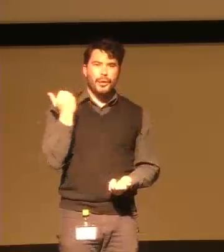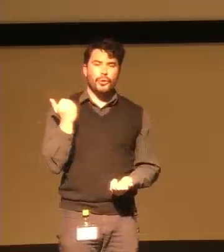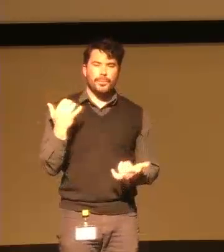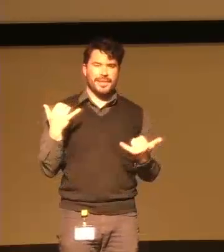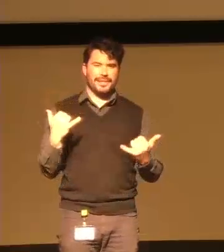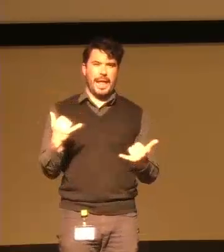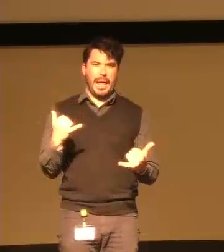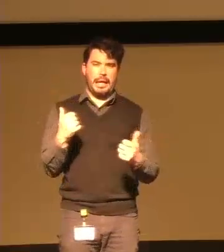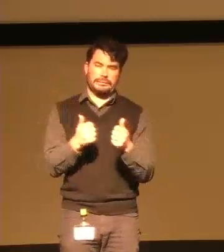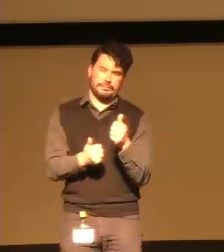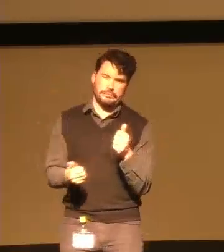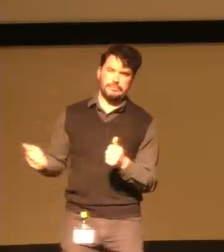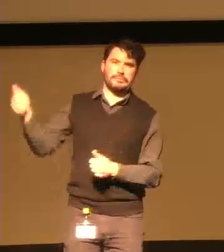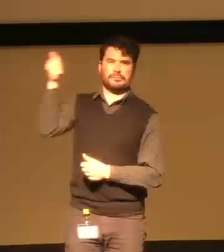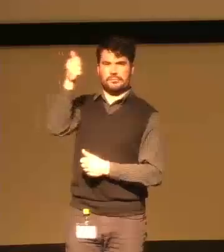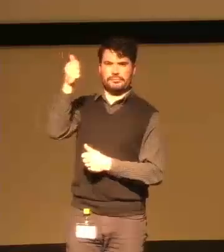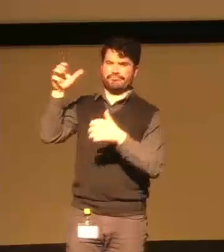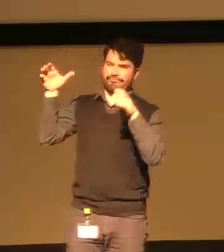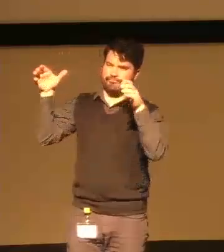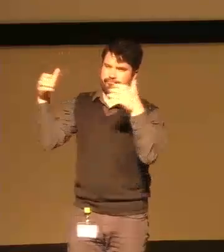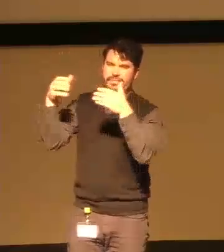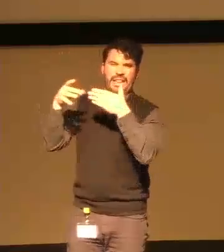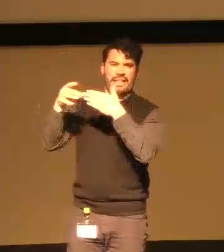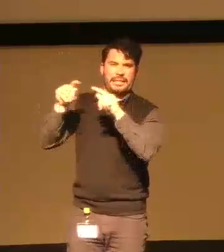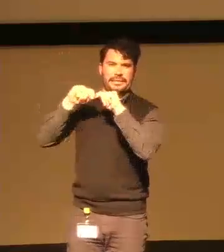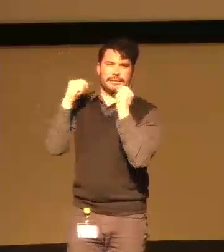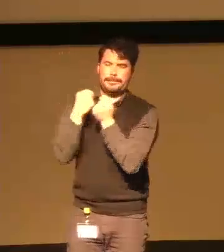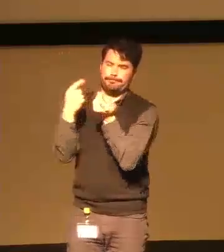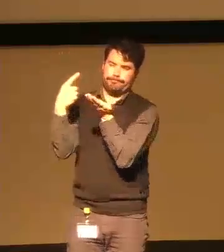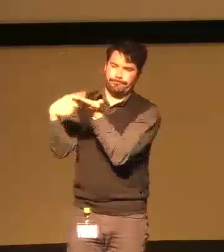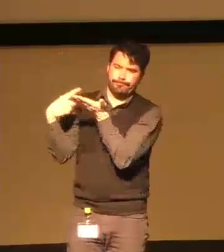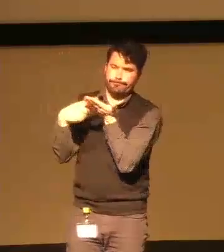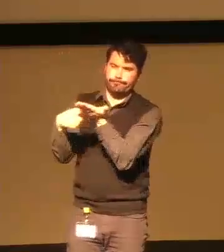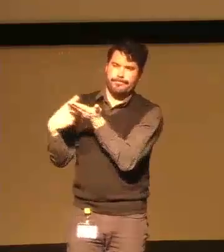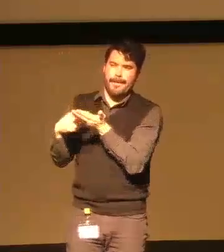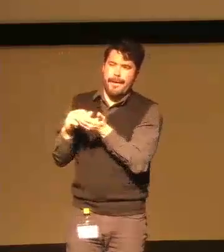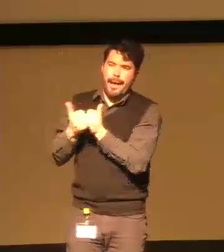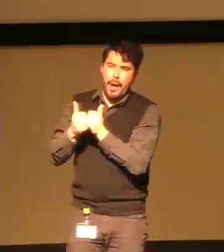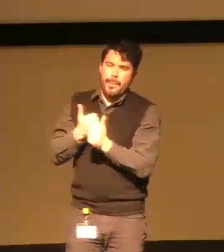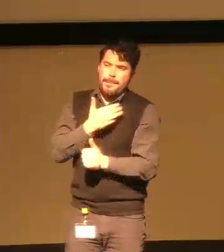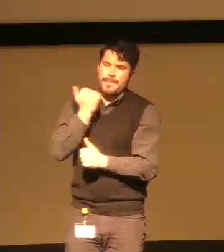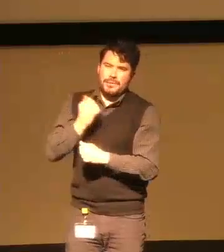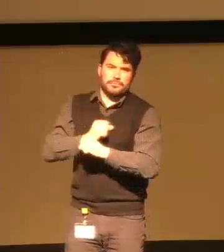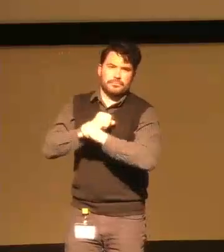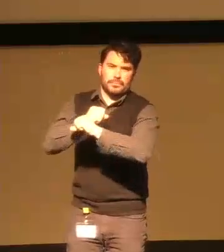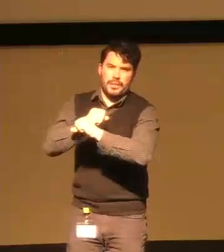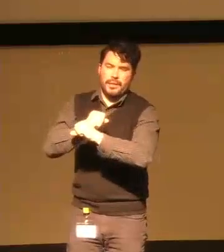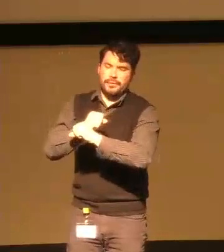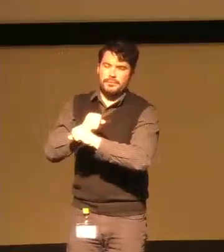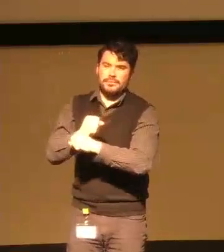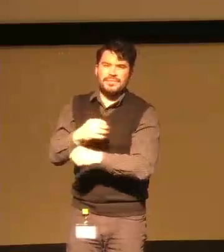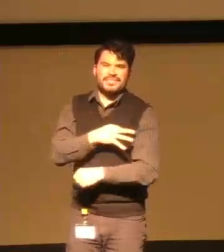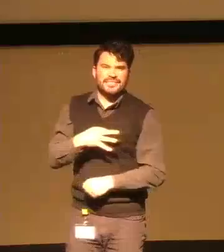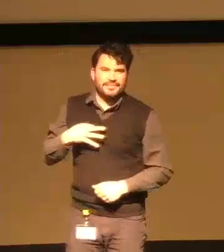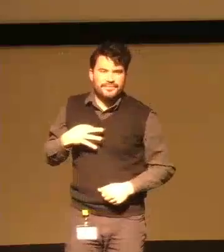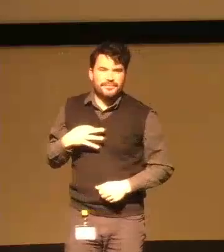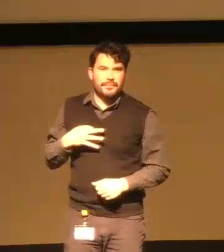command center and see whether that is possible in order to better protect our employees. But I think it had mostly to do with the